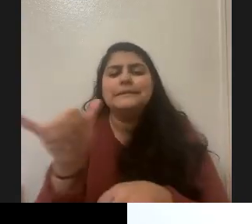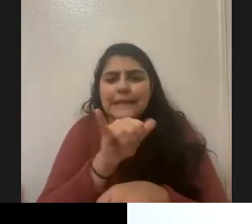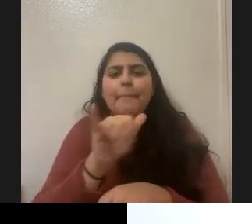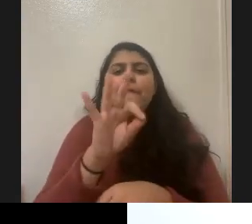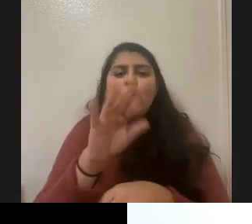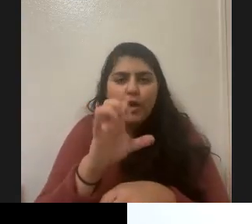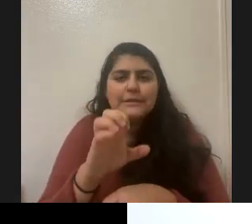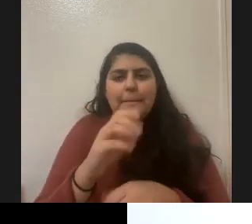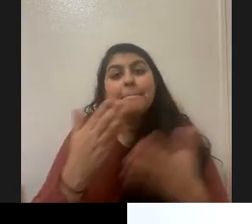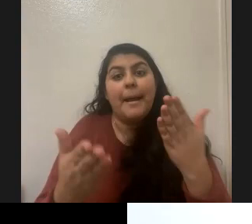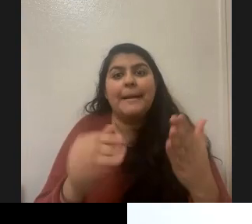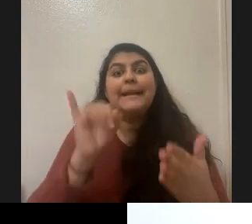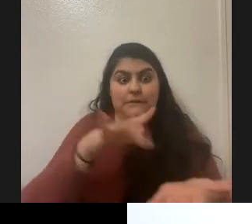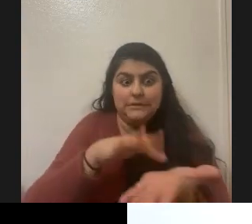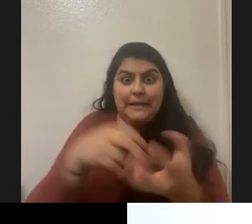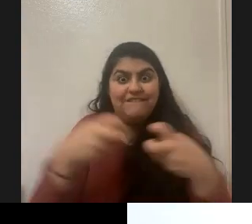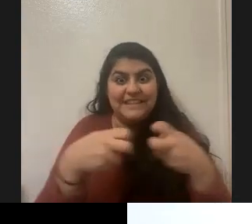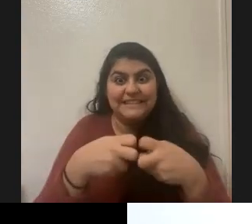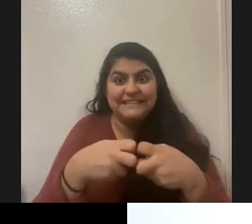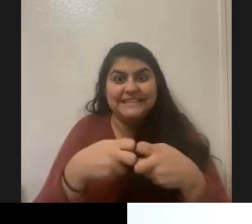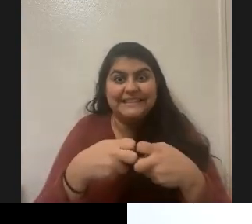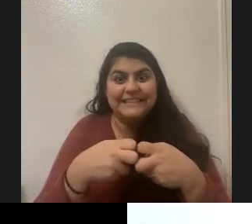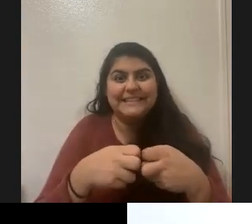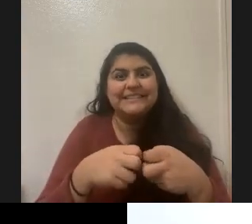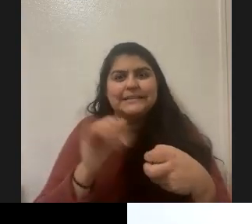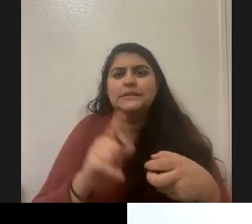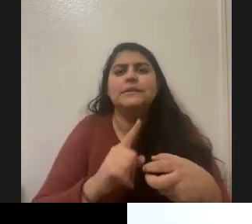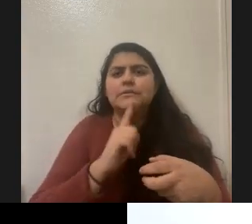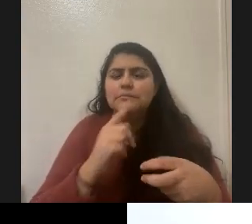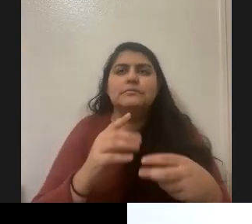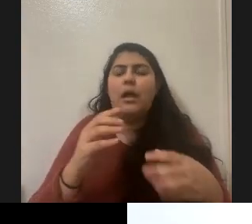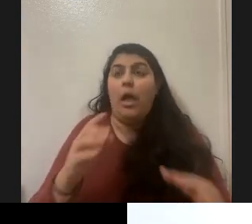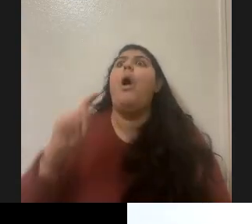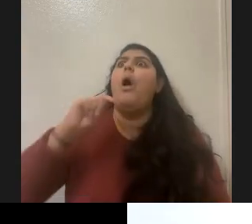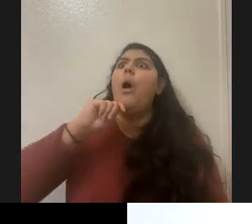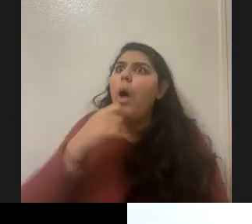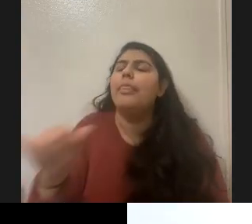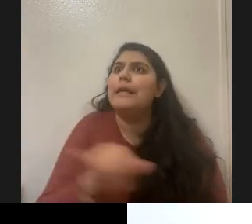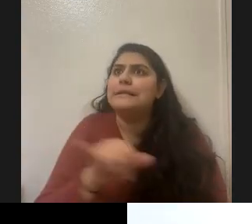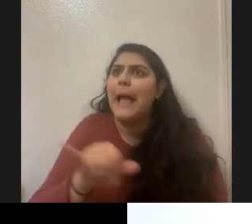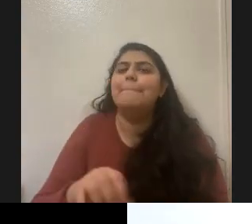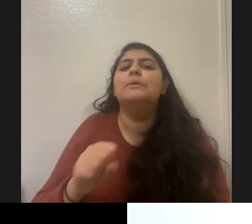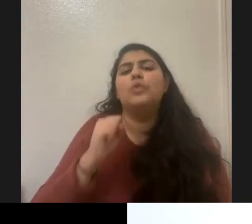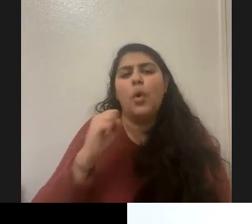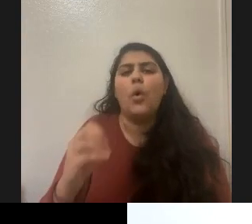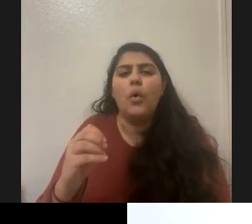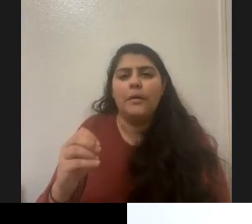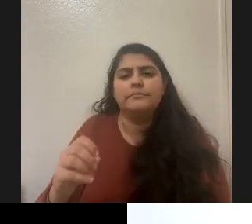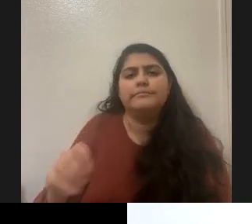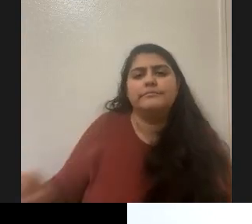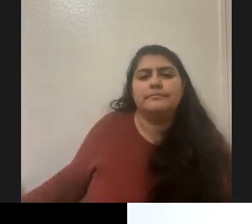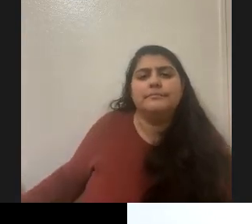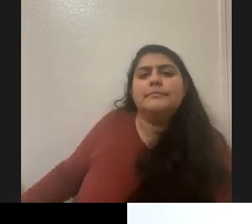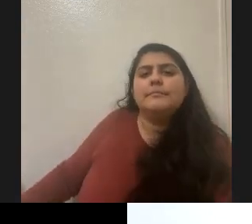that maybe if you choose to study physics, it's like a great re revelation. You're like, oh my God, they're the same. But yeah, so they're